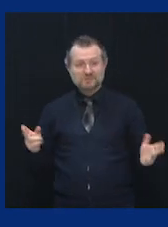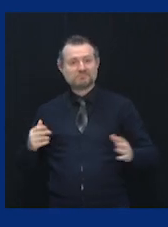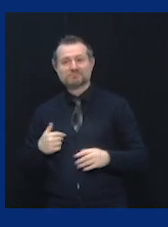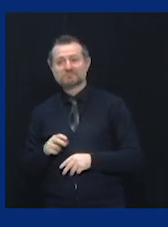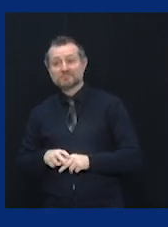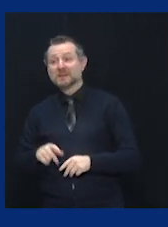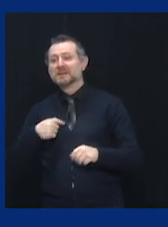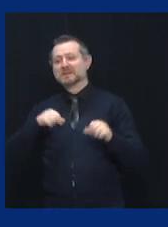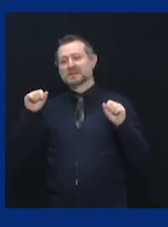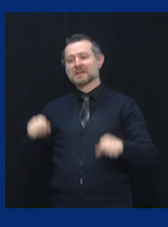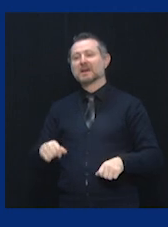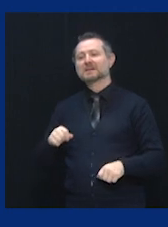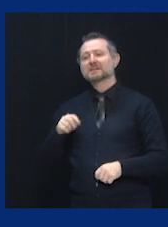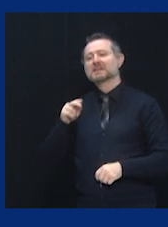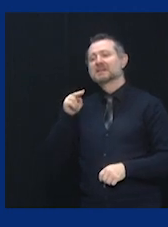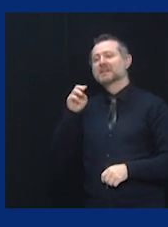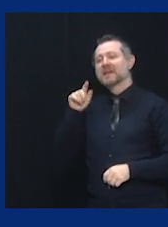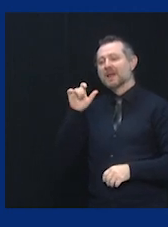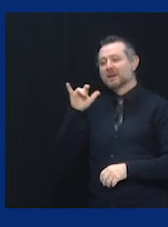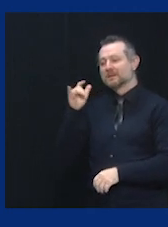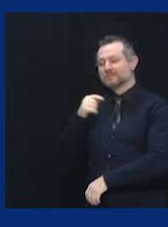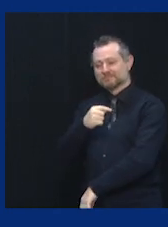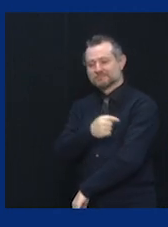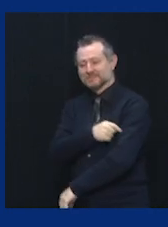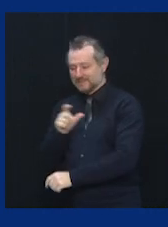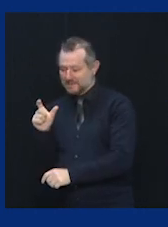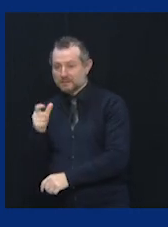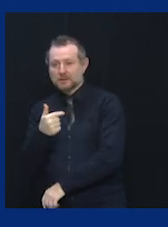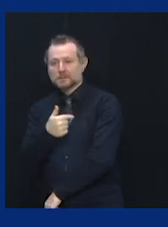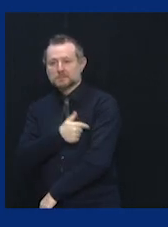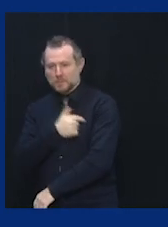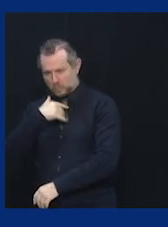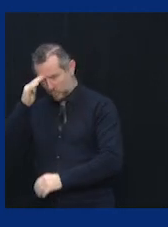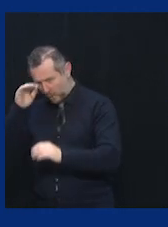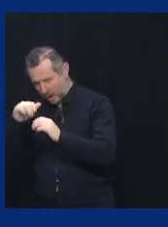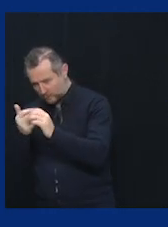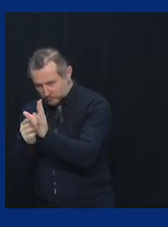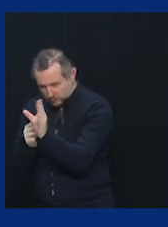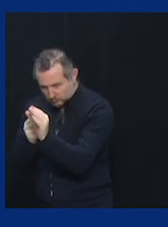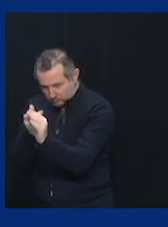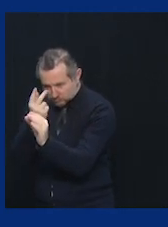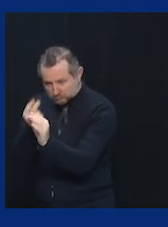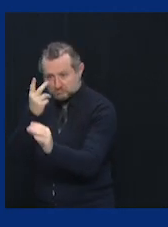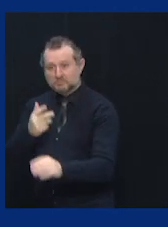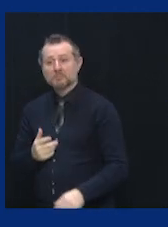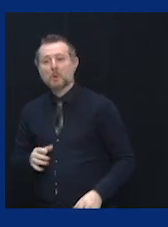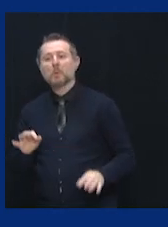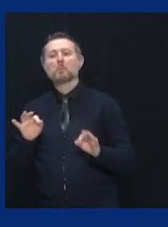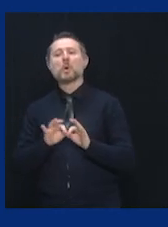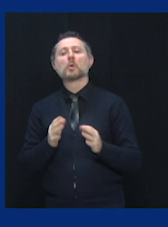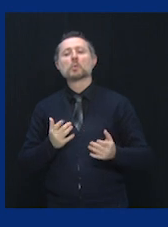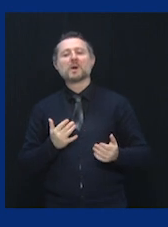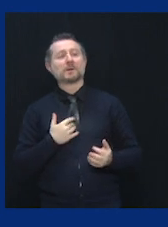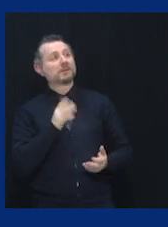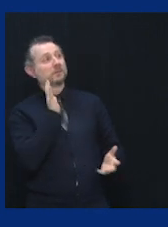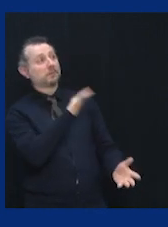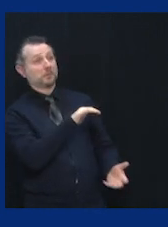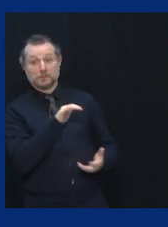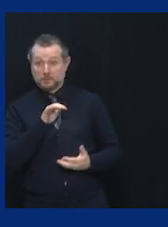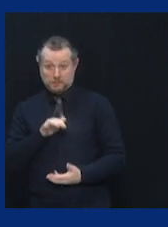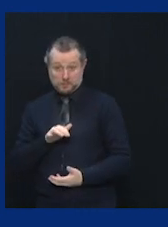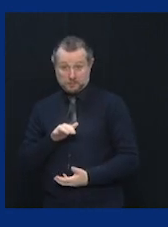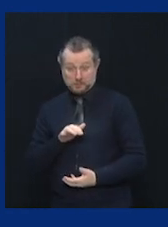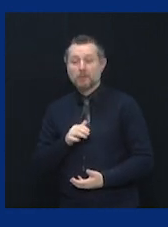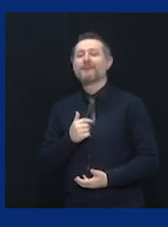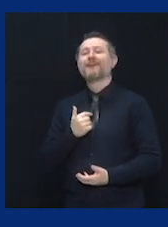the arm. We just need the supply itself. But between the National Guard